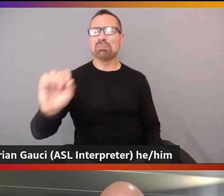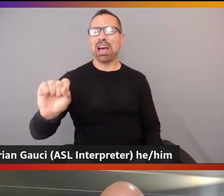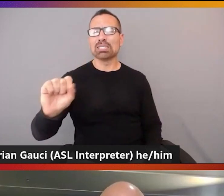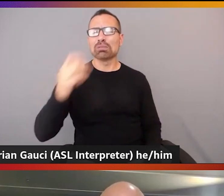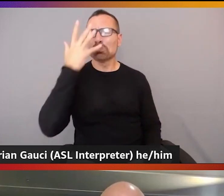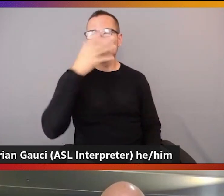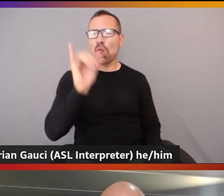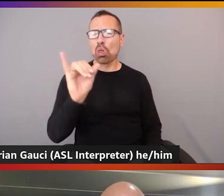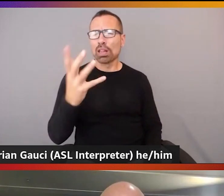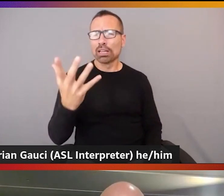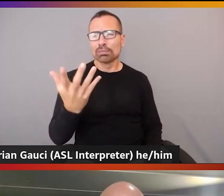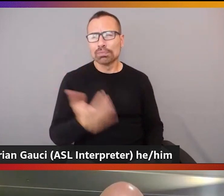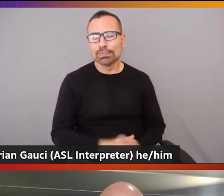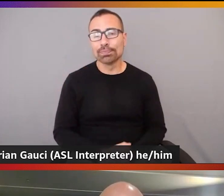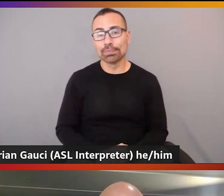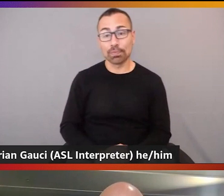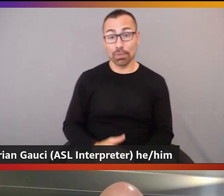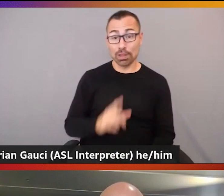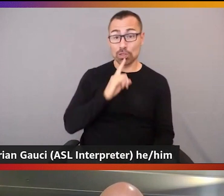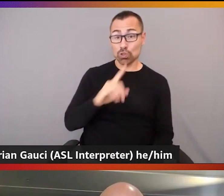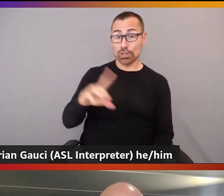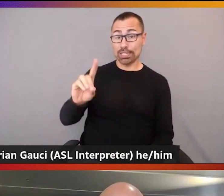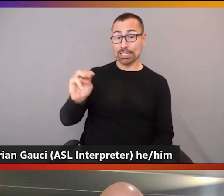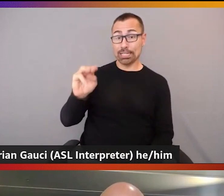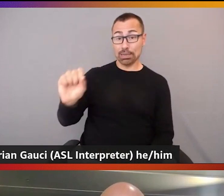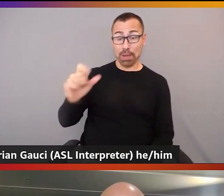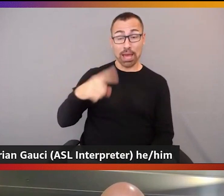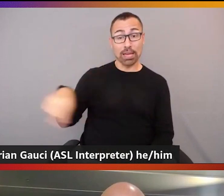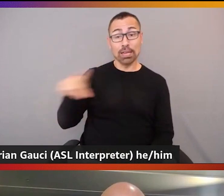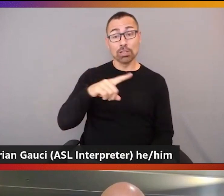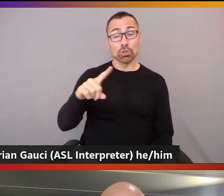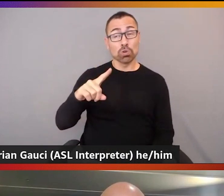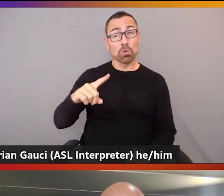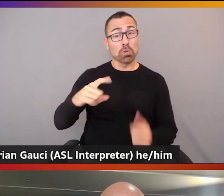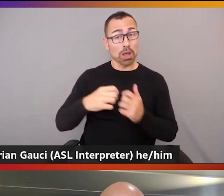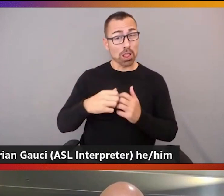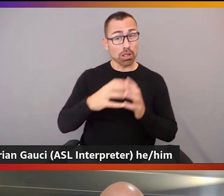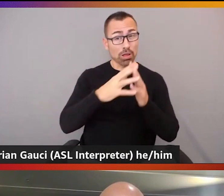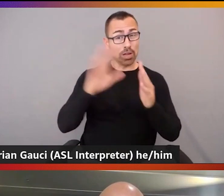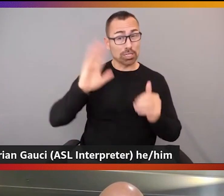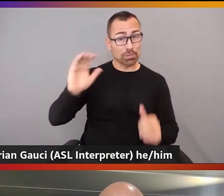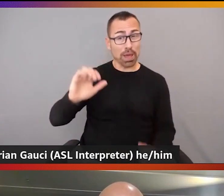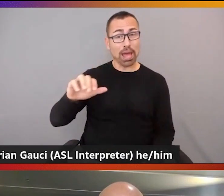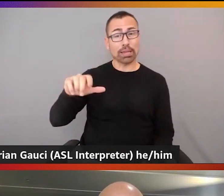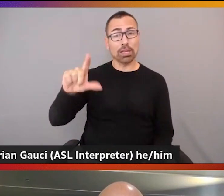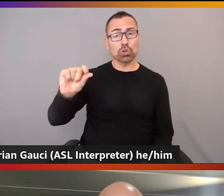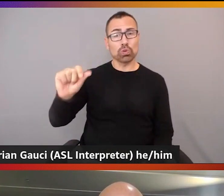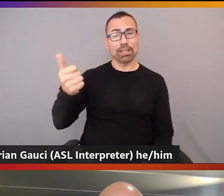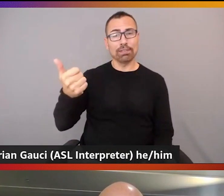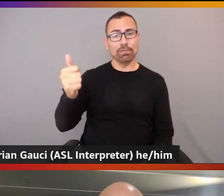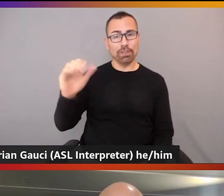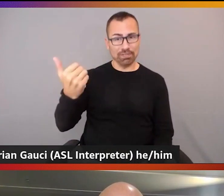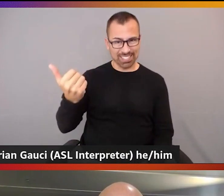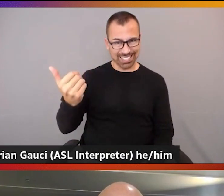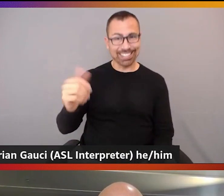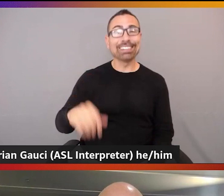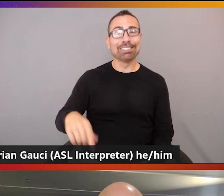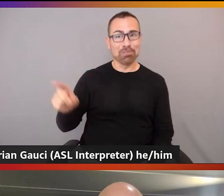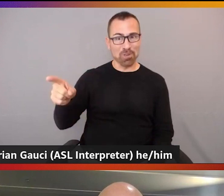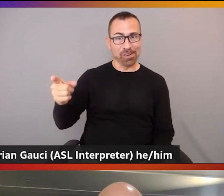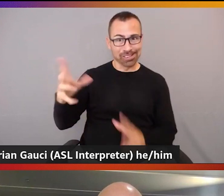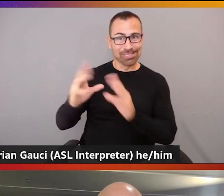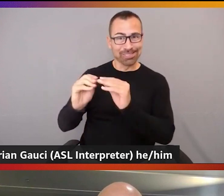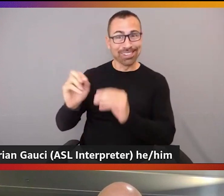start there. Sure. So DMS, we launched it way back at reInvent 2015, which hard to believe it's been so